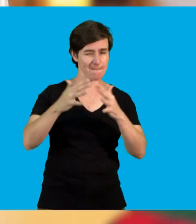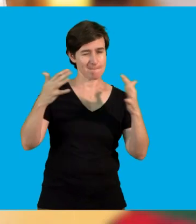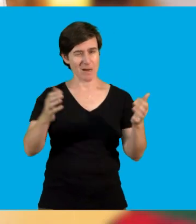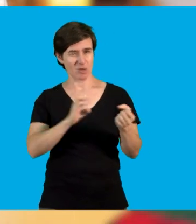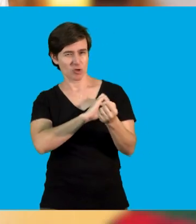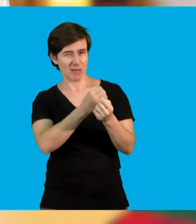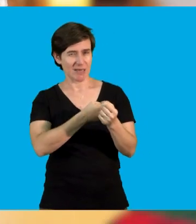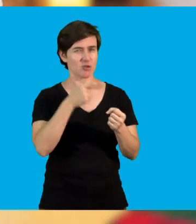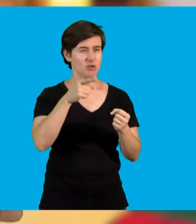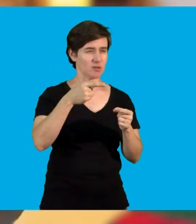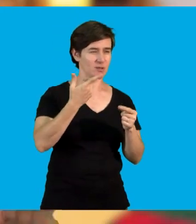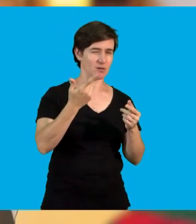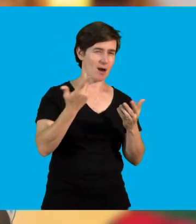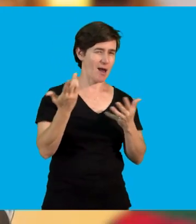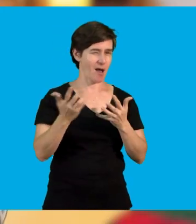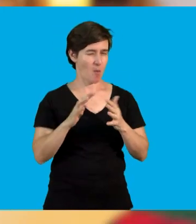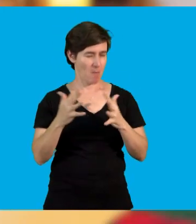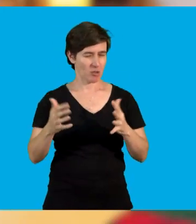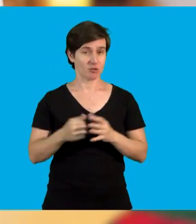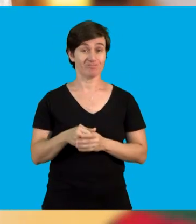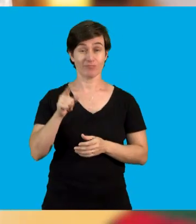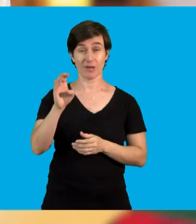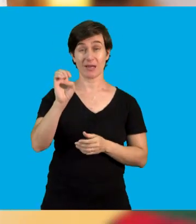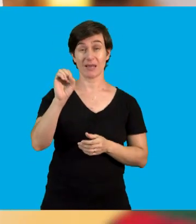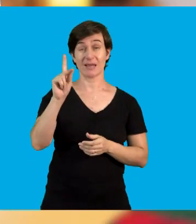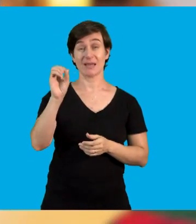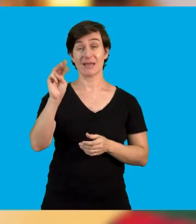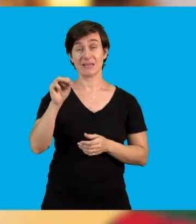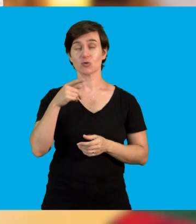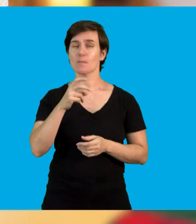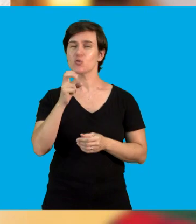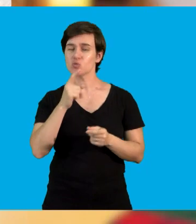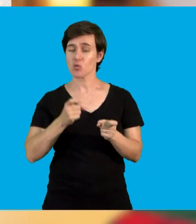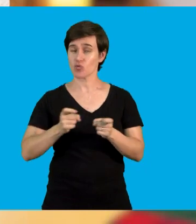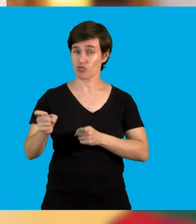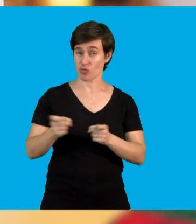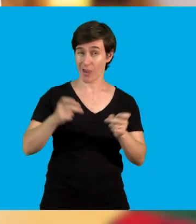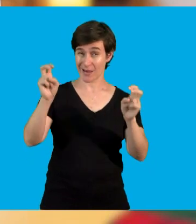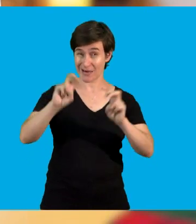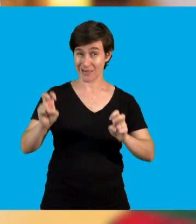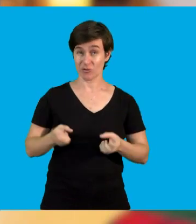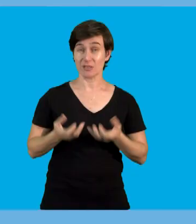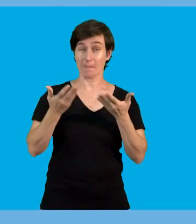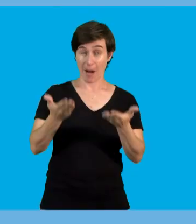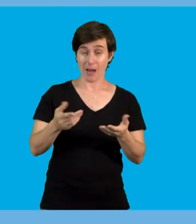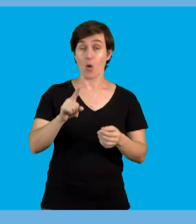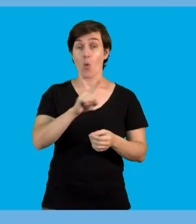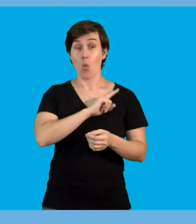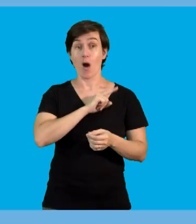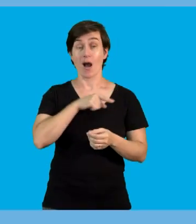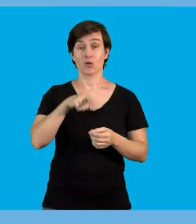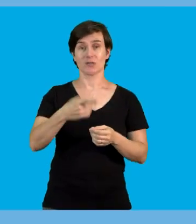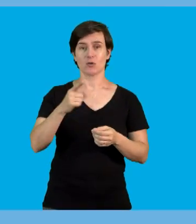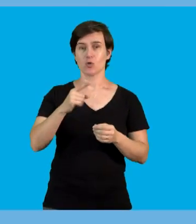being transported from one form to the other, Eskom needs to control the electricity supply and avoid grid